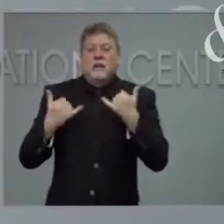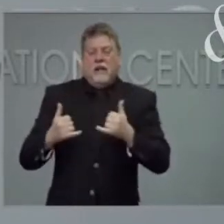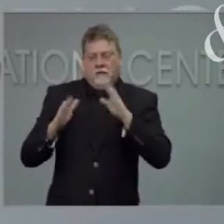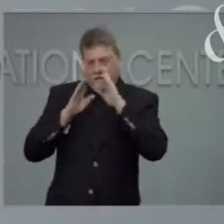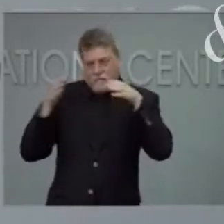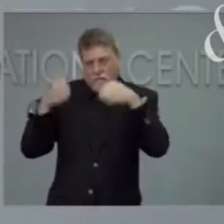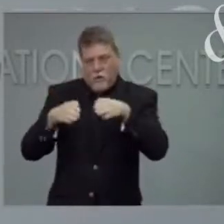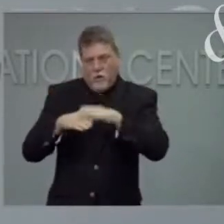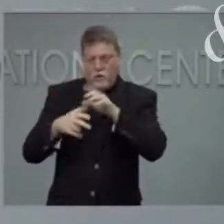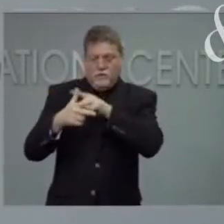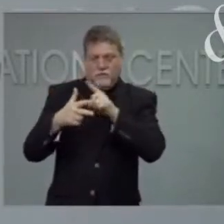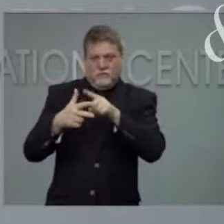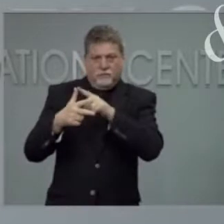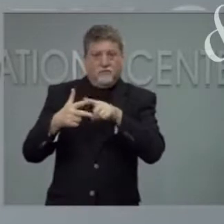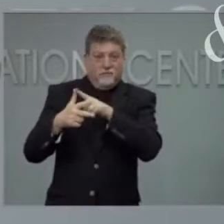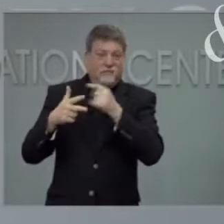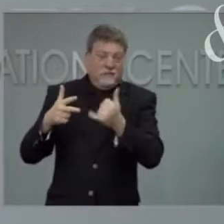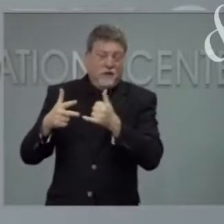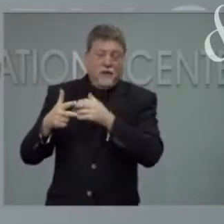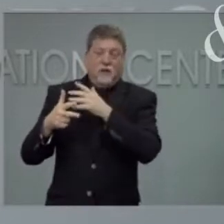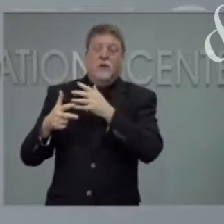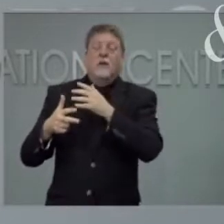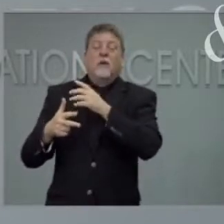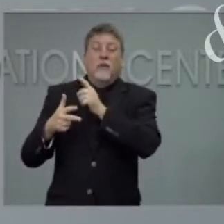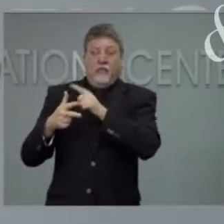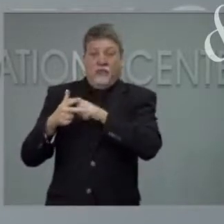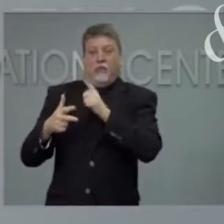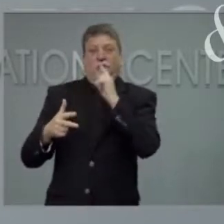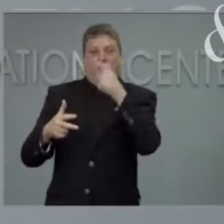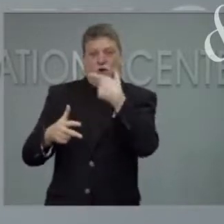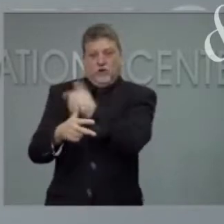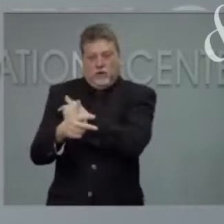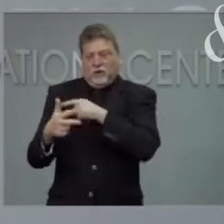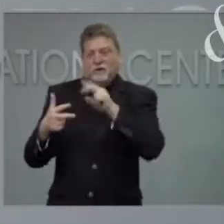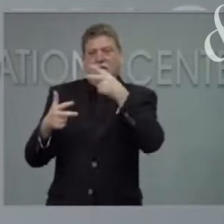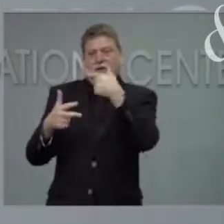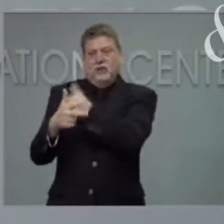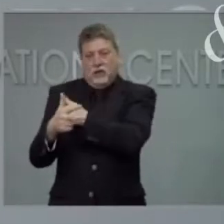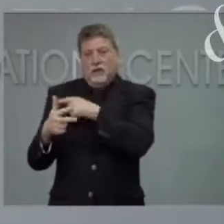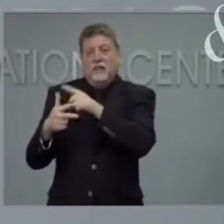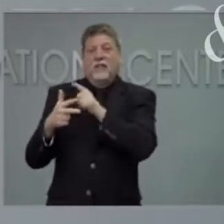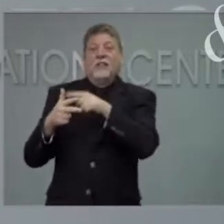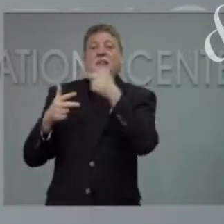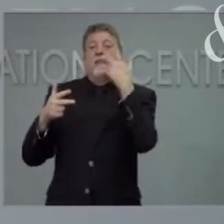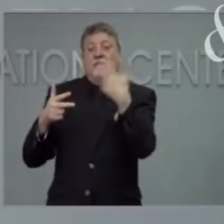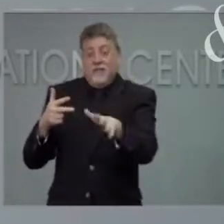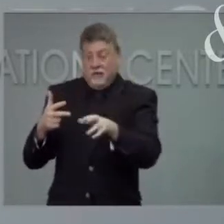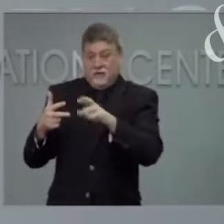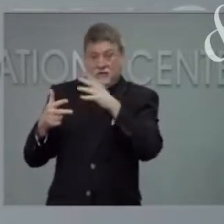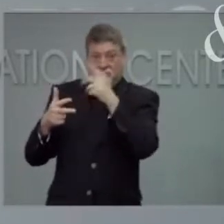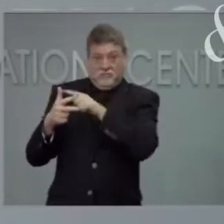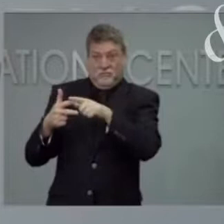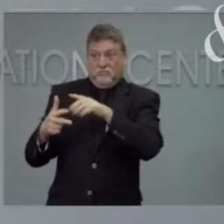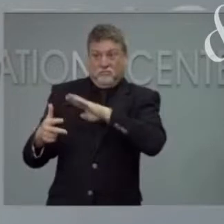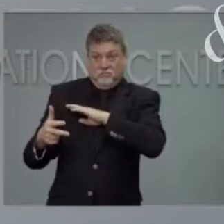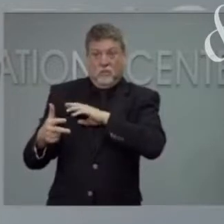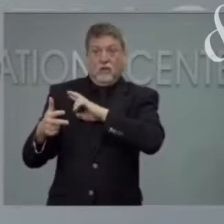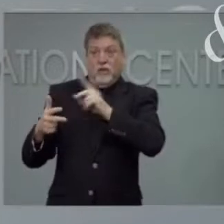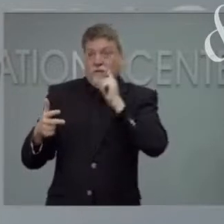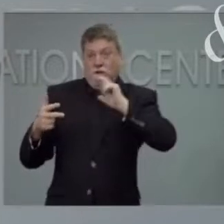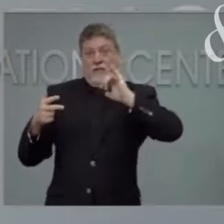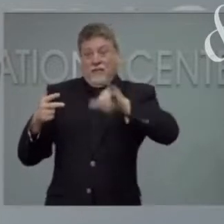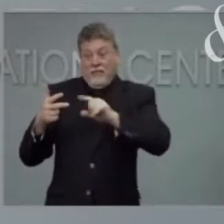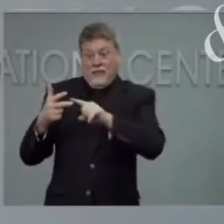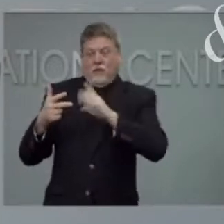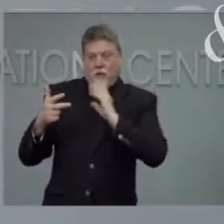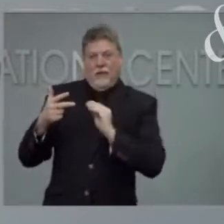going to be in 33 counties, 43 events. So you're going to see Johnson & Johnson in a number of places. Then as I mentioned, we're going to see a